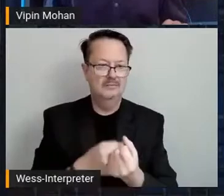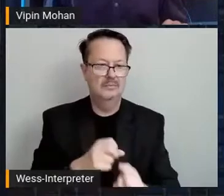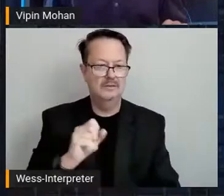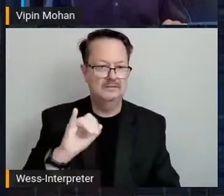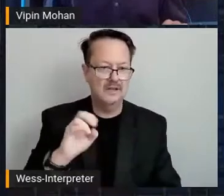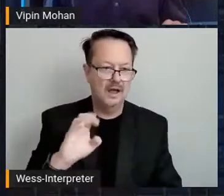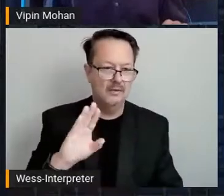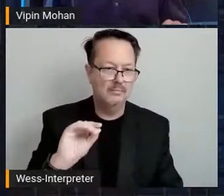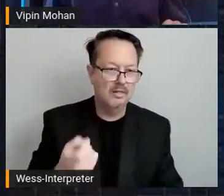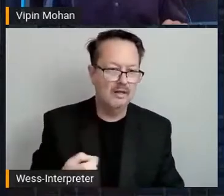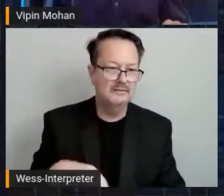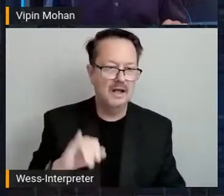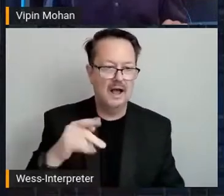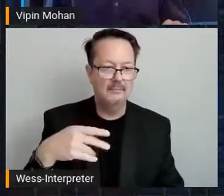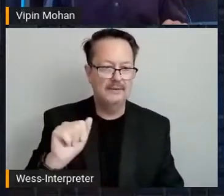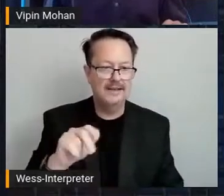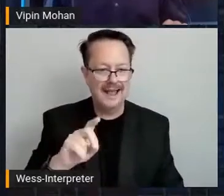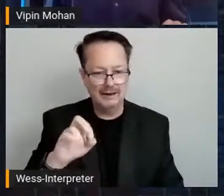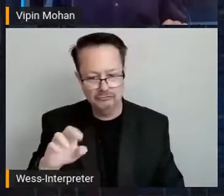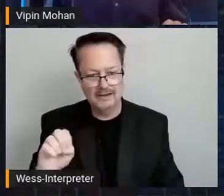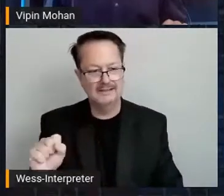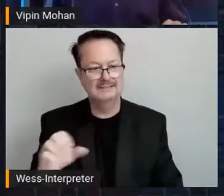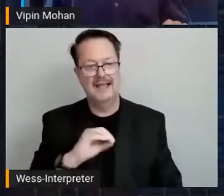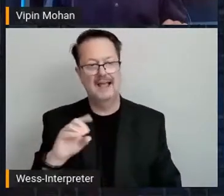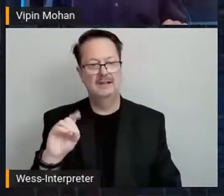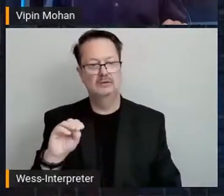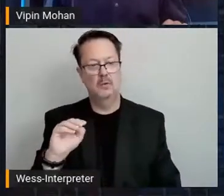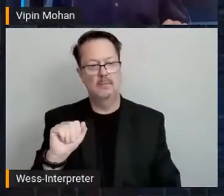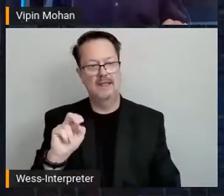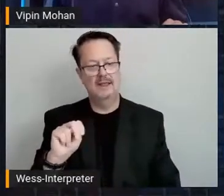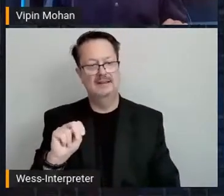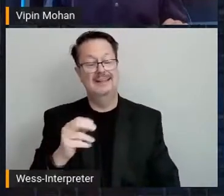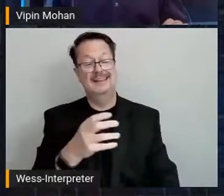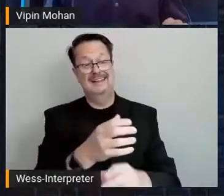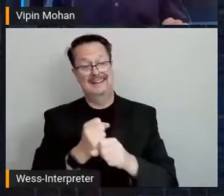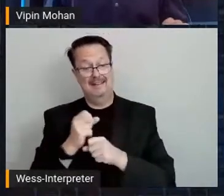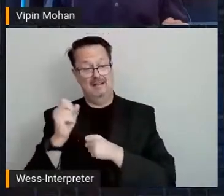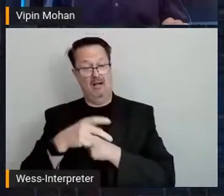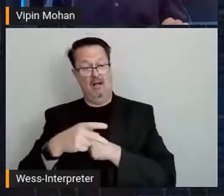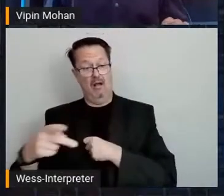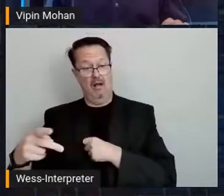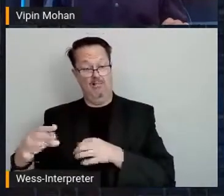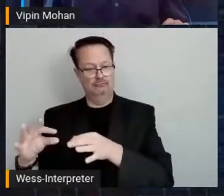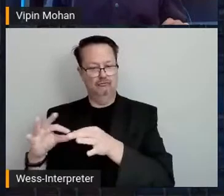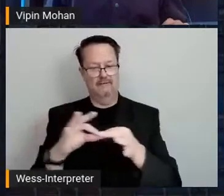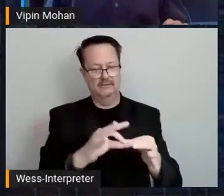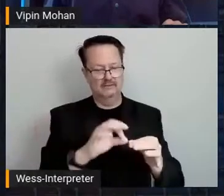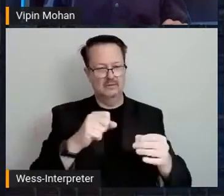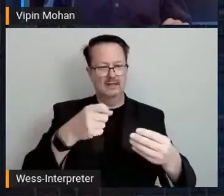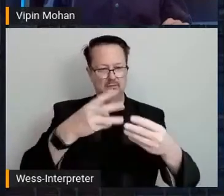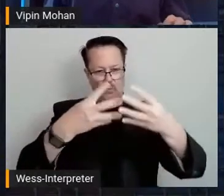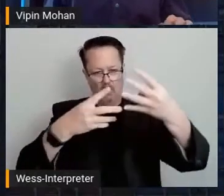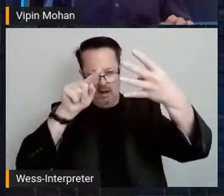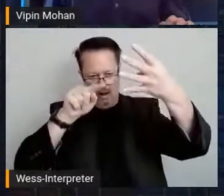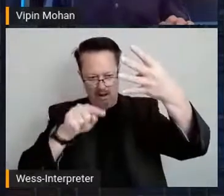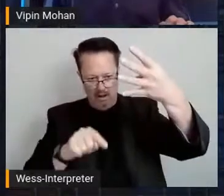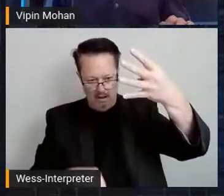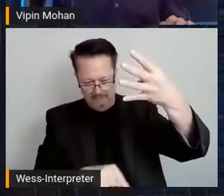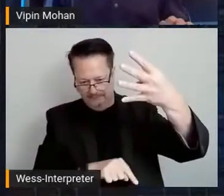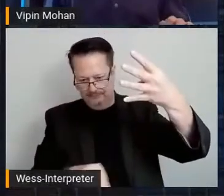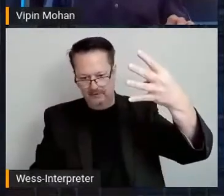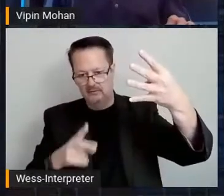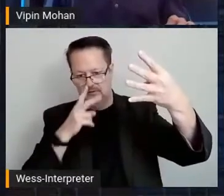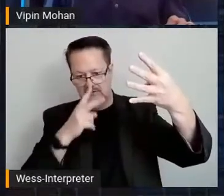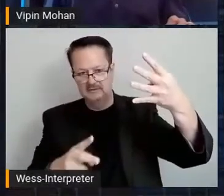well as domains over here. GitOps ref, we can scroll all the way down and take a look at the